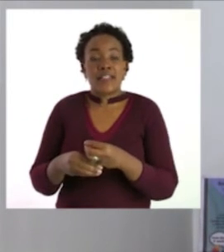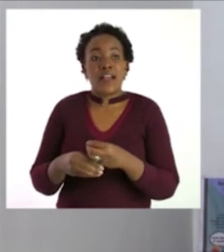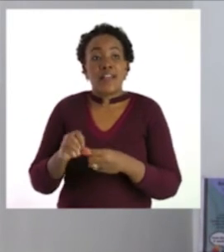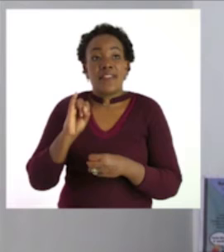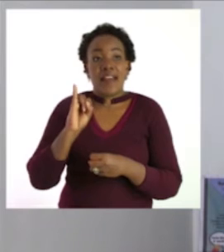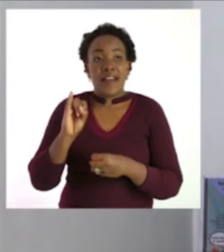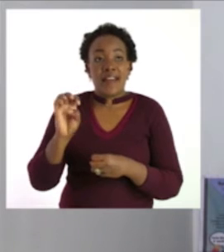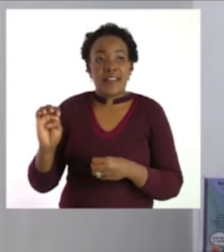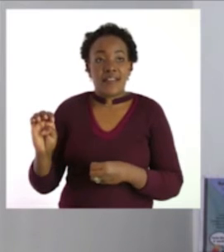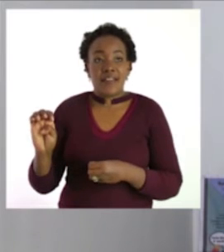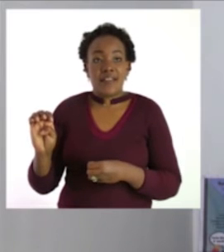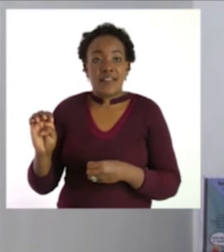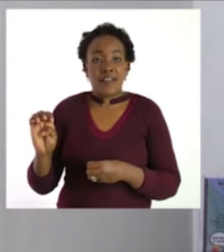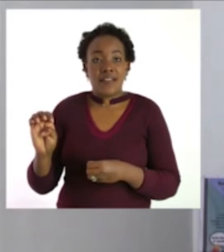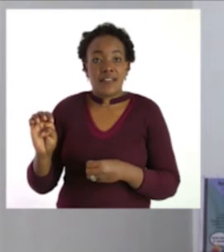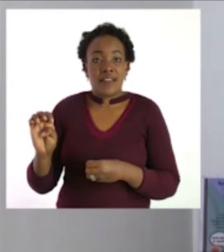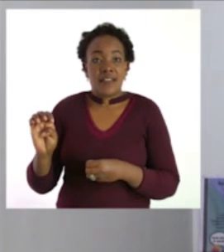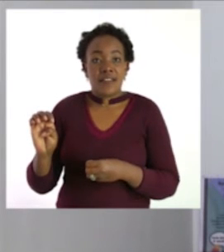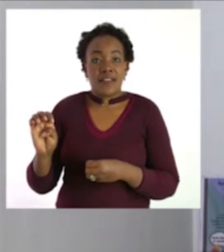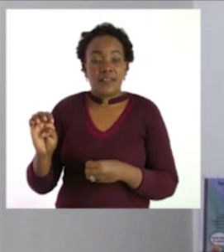IES. Add